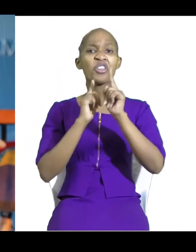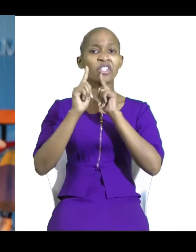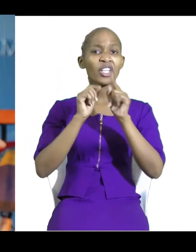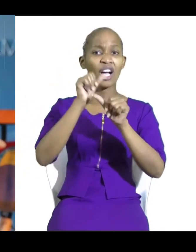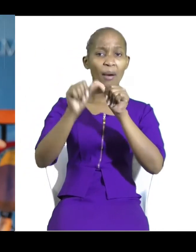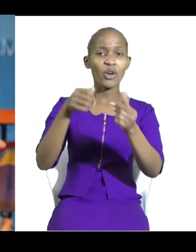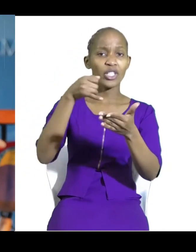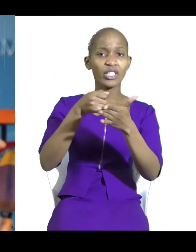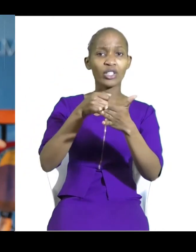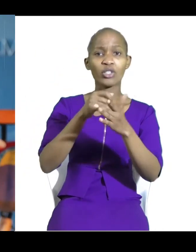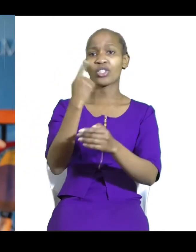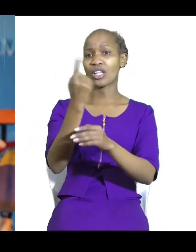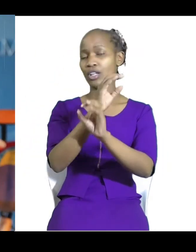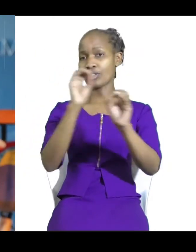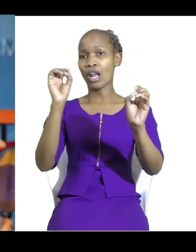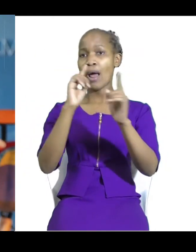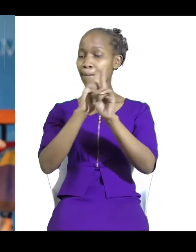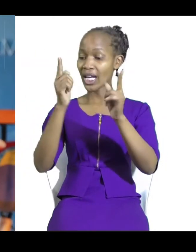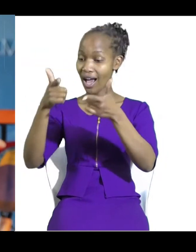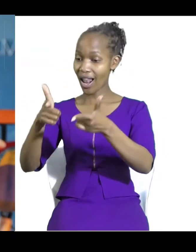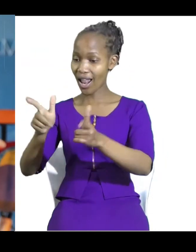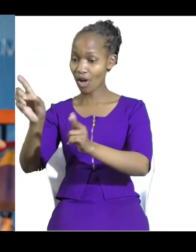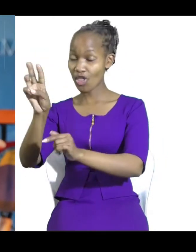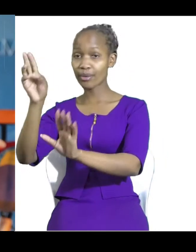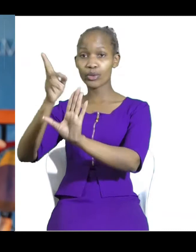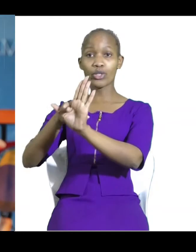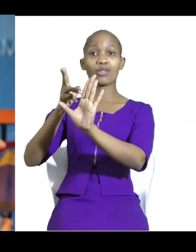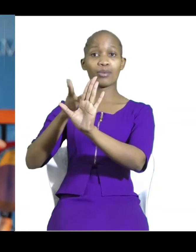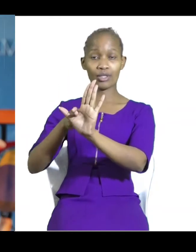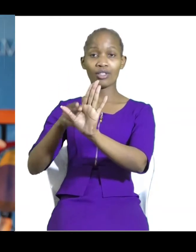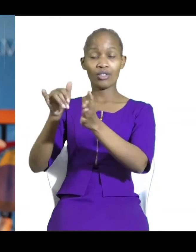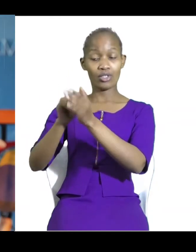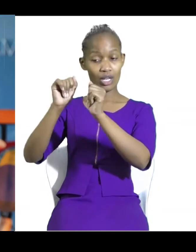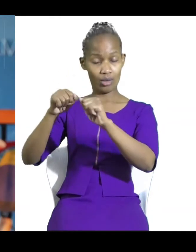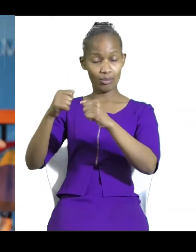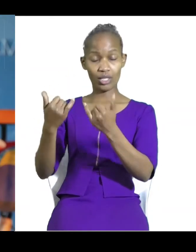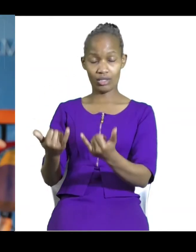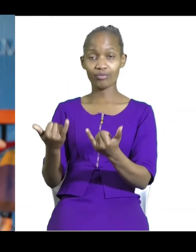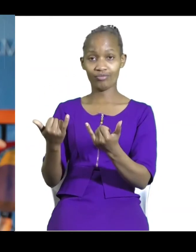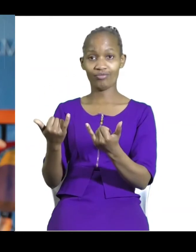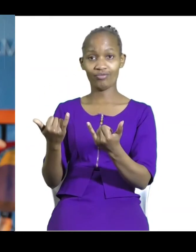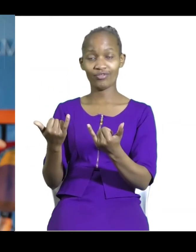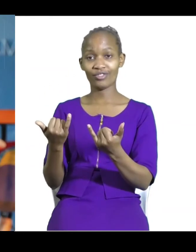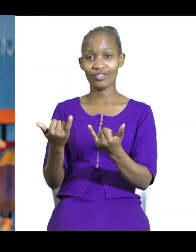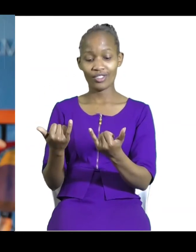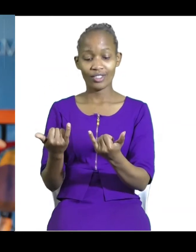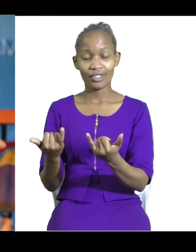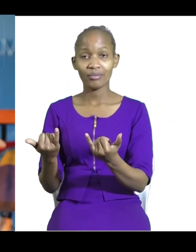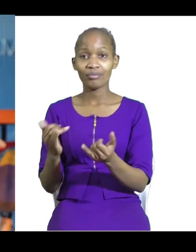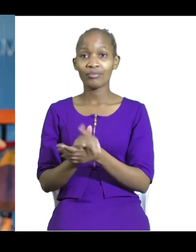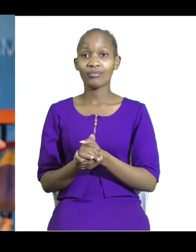talk about including, but make the person participate. And that, in a way, it enables now the wheel